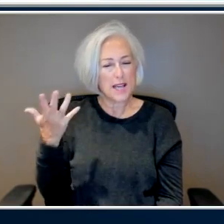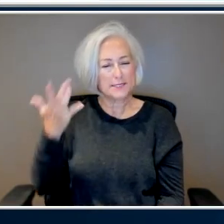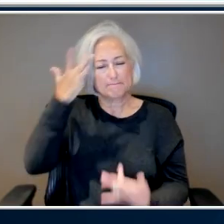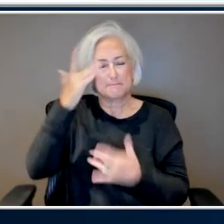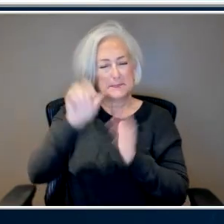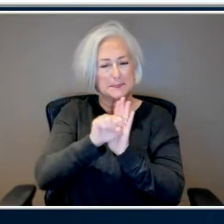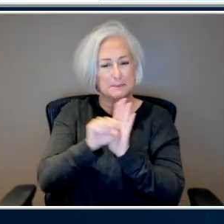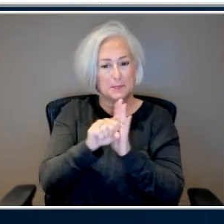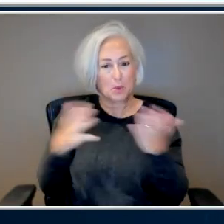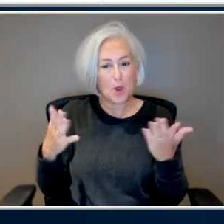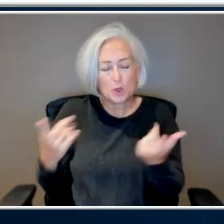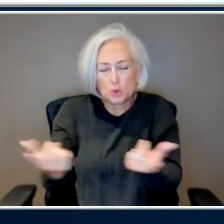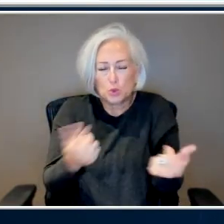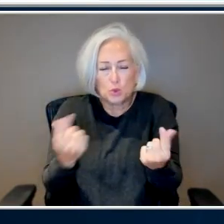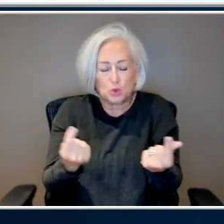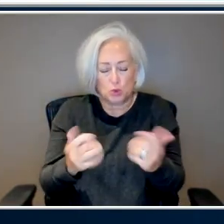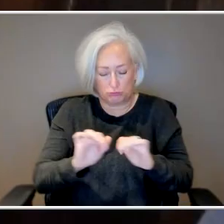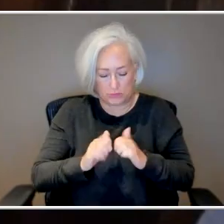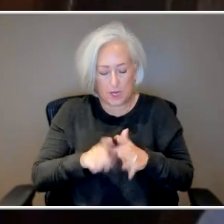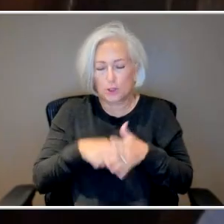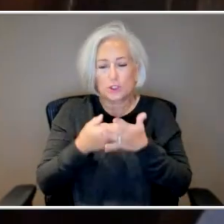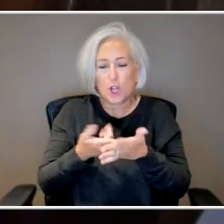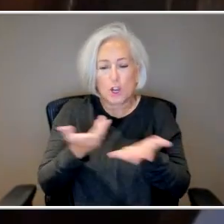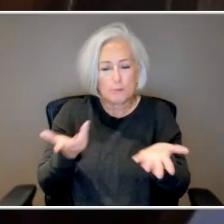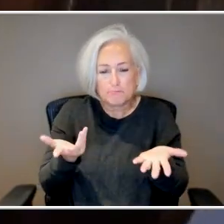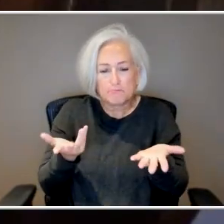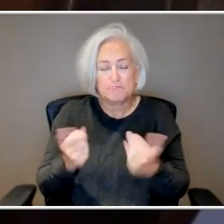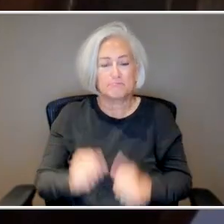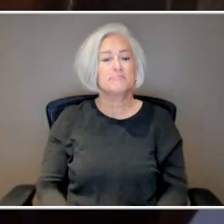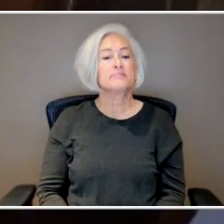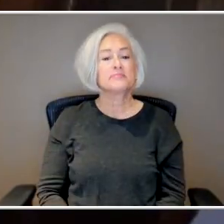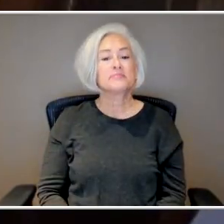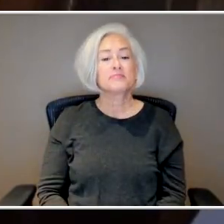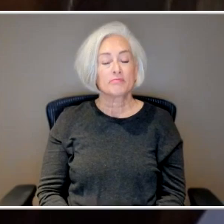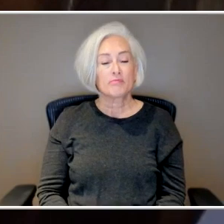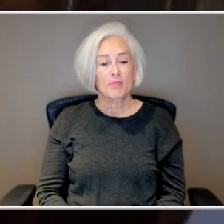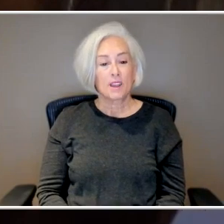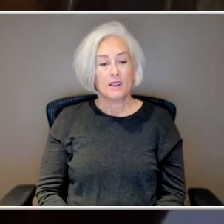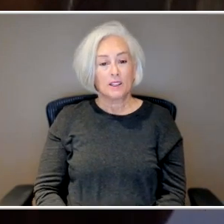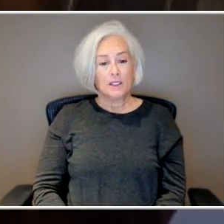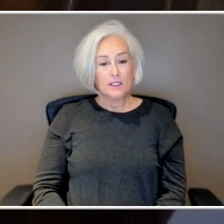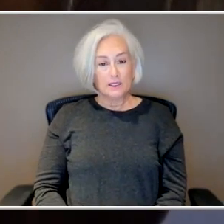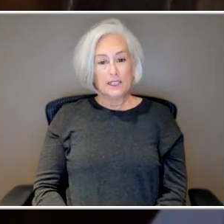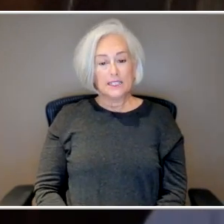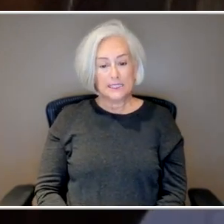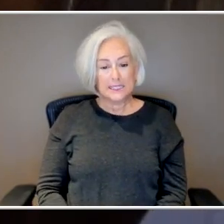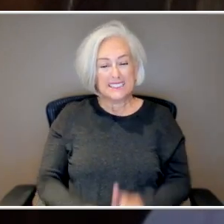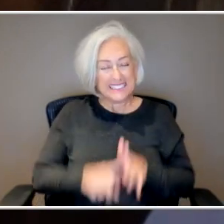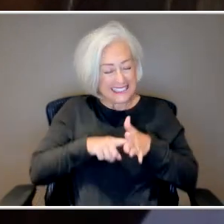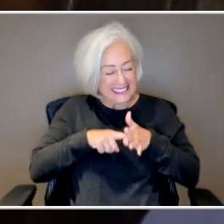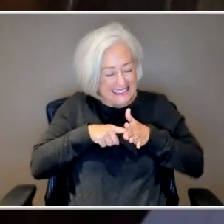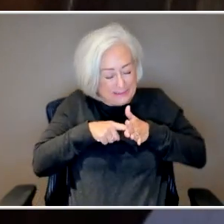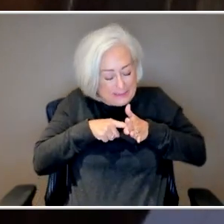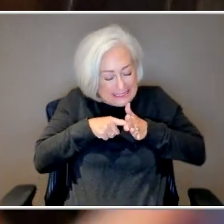about how this all got started. Well, a very, very beginning